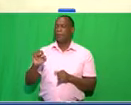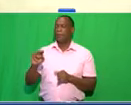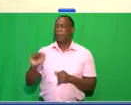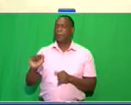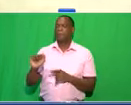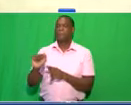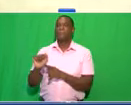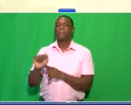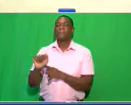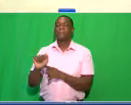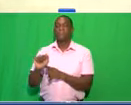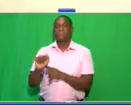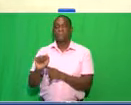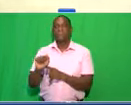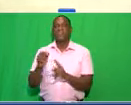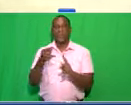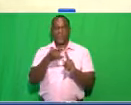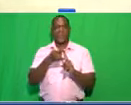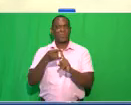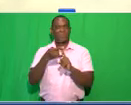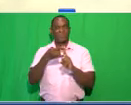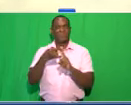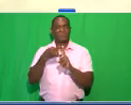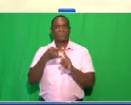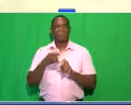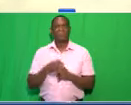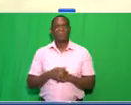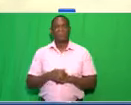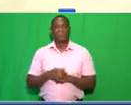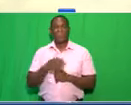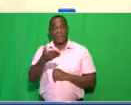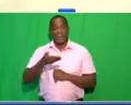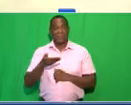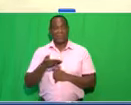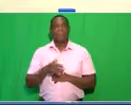Zoom. Welcome.